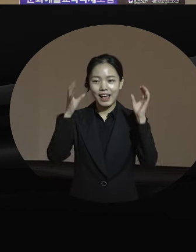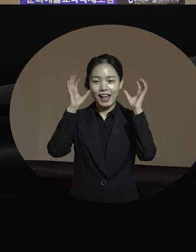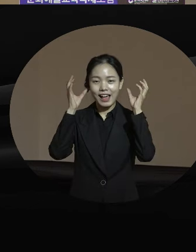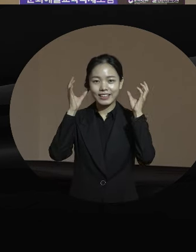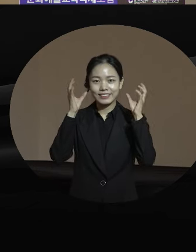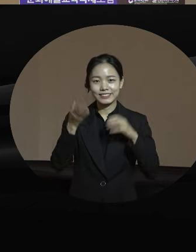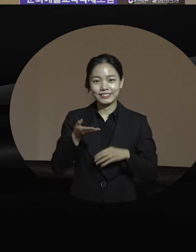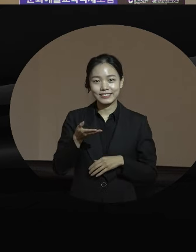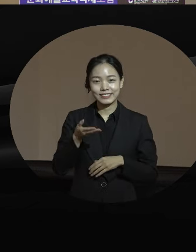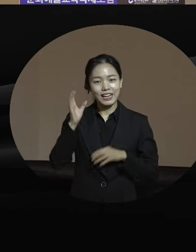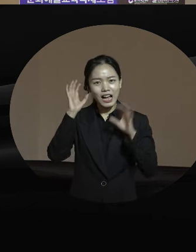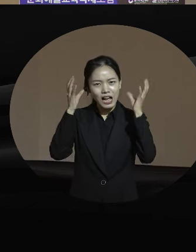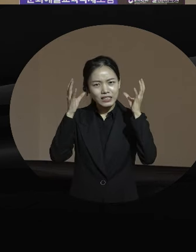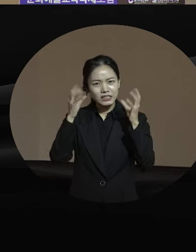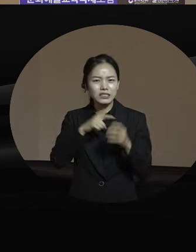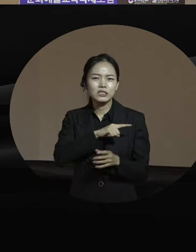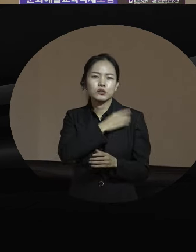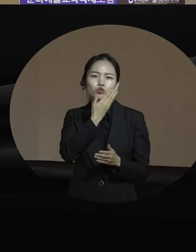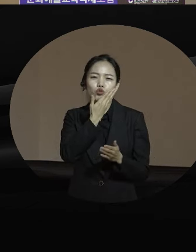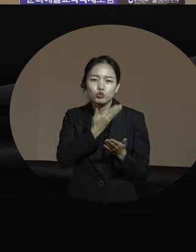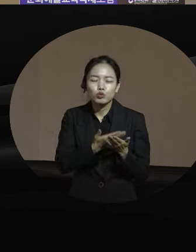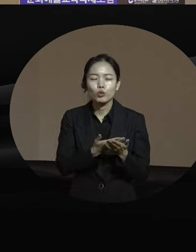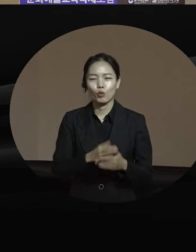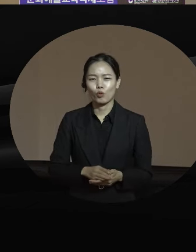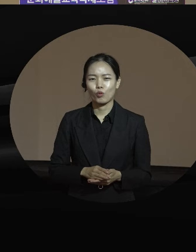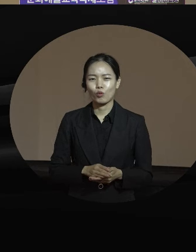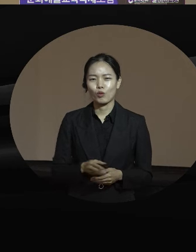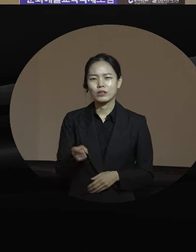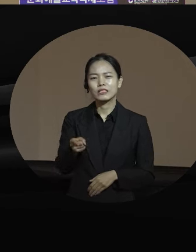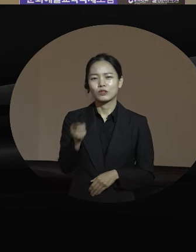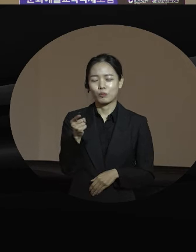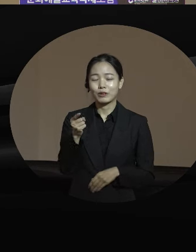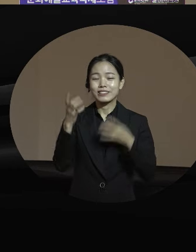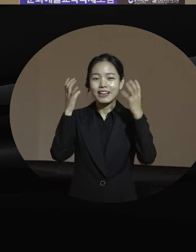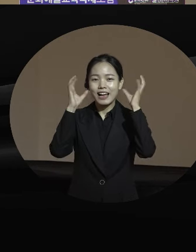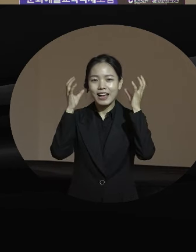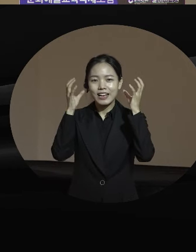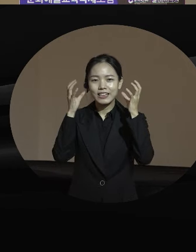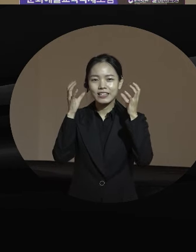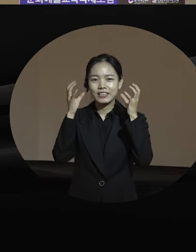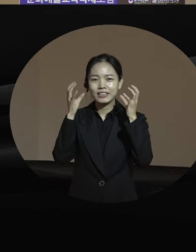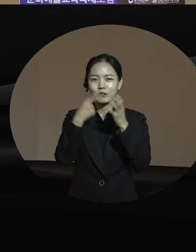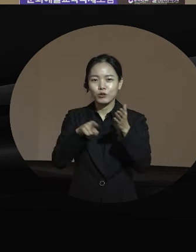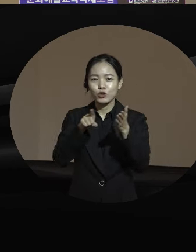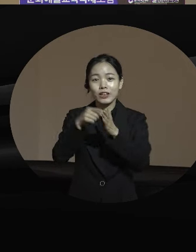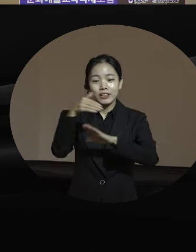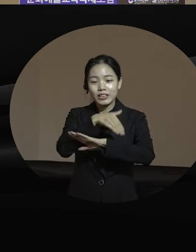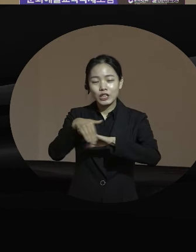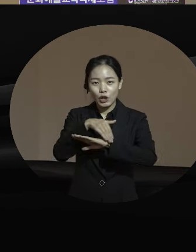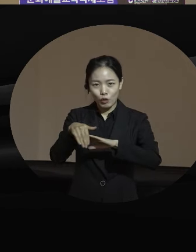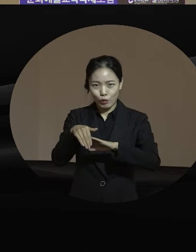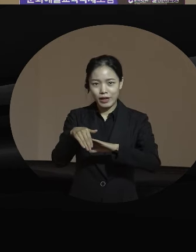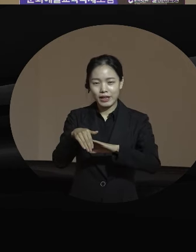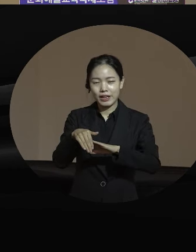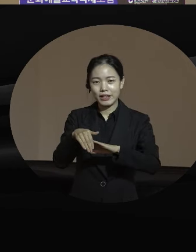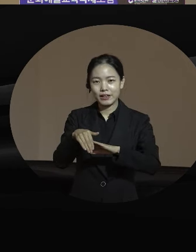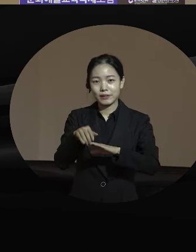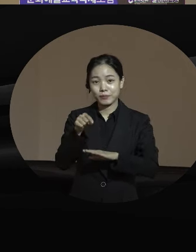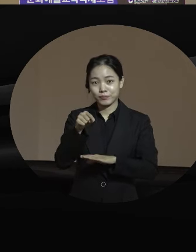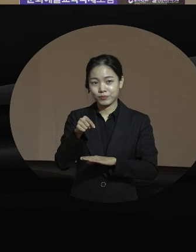first national child strategy was prepared by a parliamentary committee and published in February